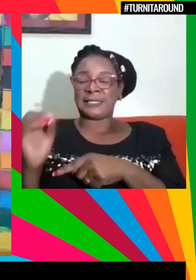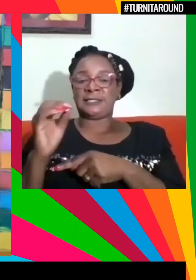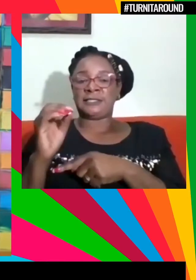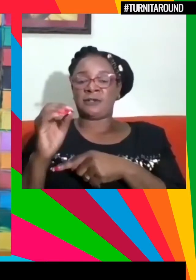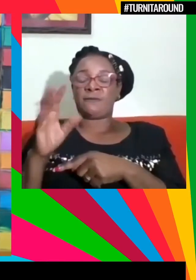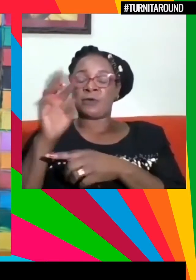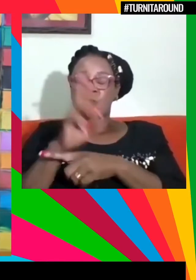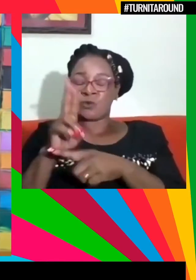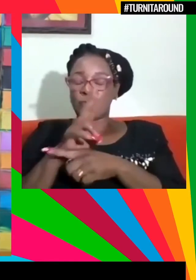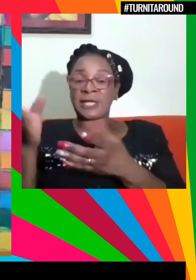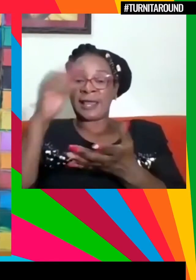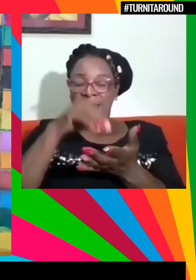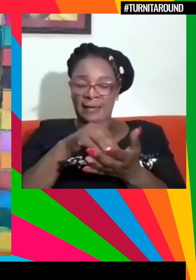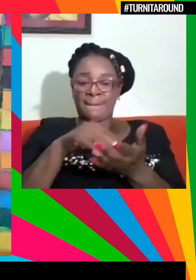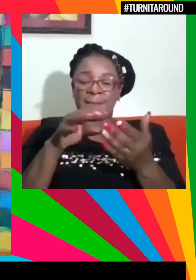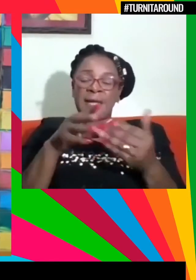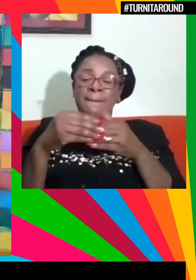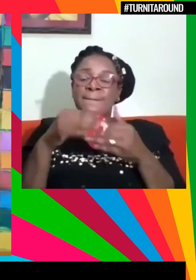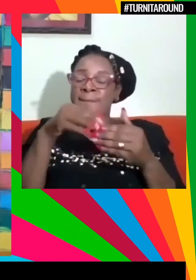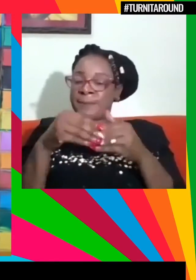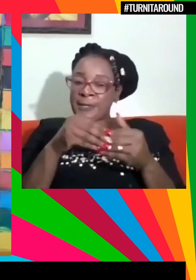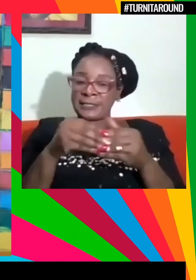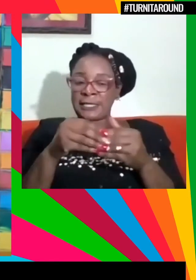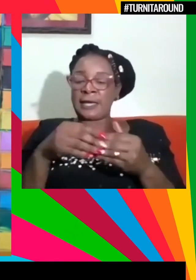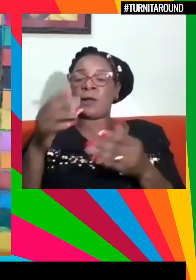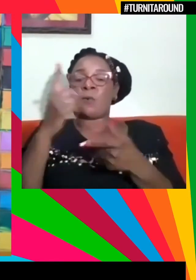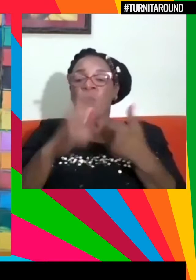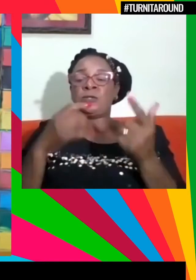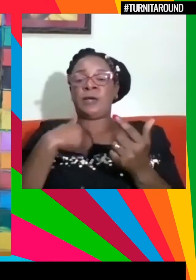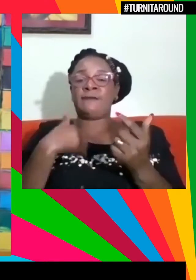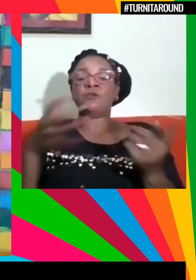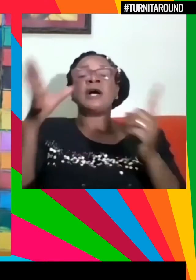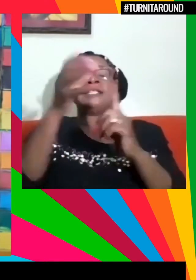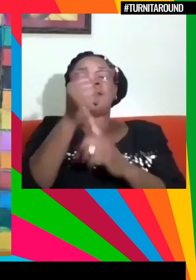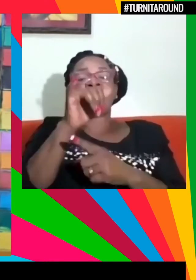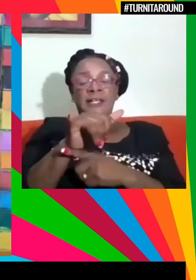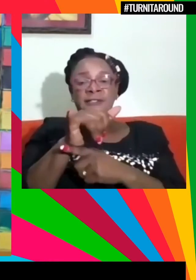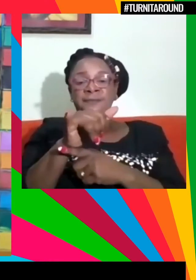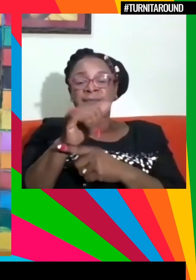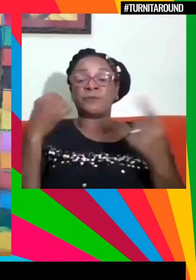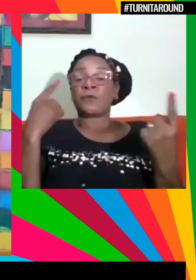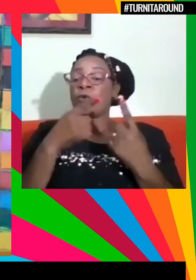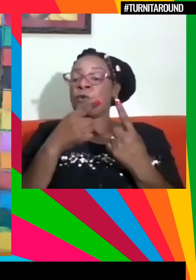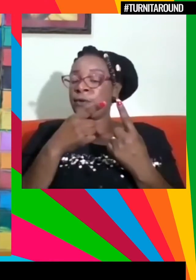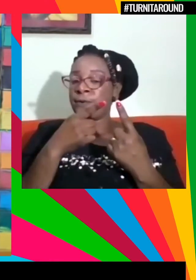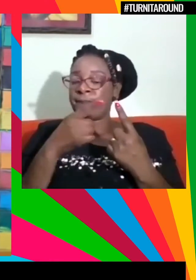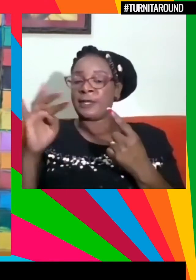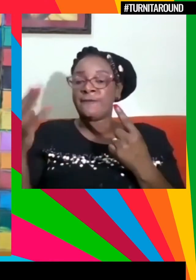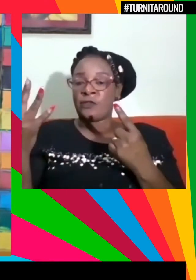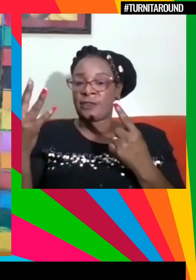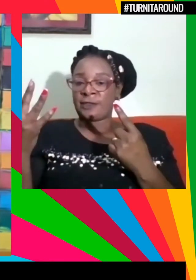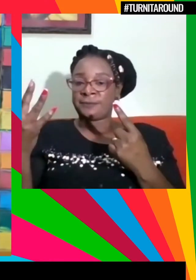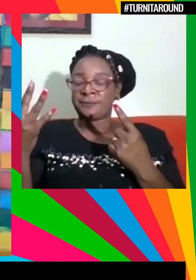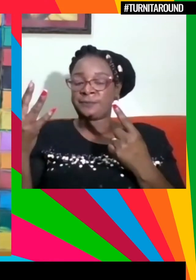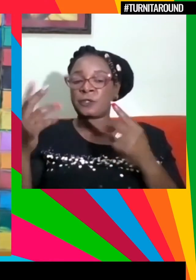recycled plastic in our products by 2025. And we're well on our way to achieve that industry-leading goal. The fourth step is to